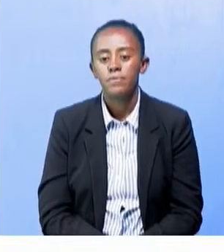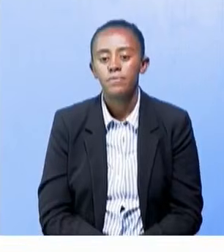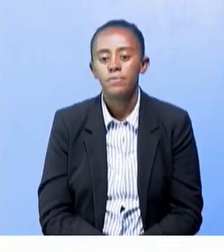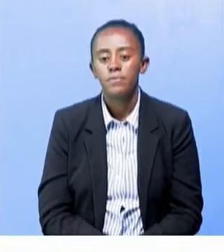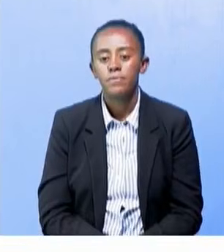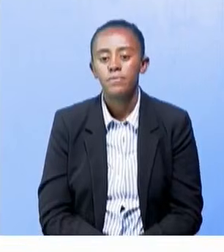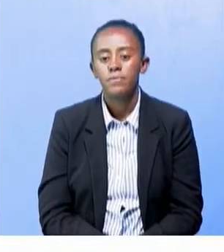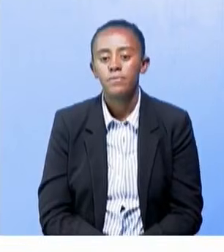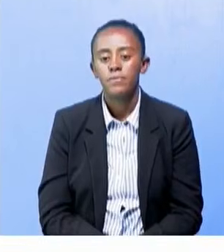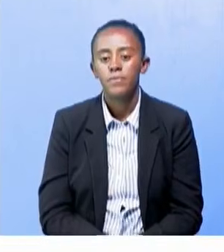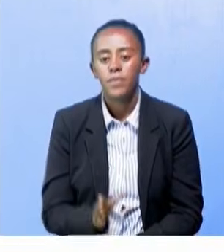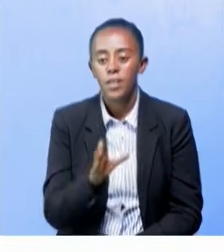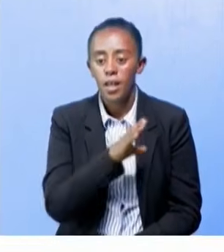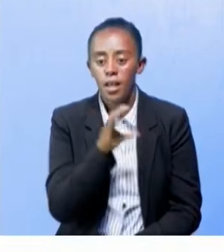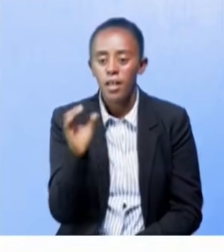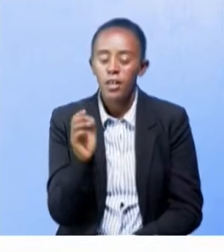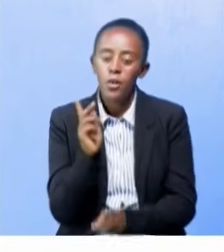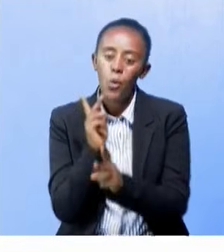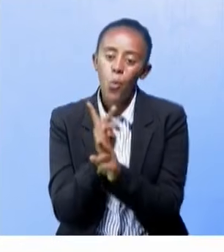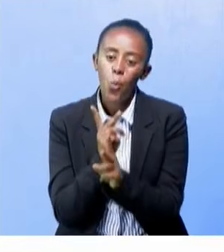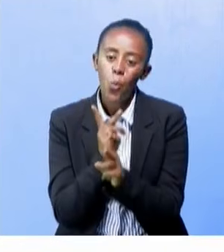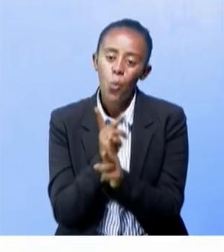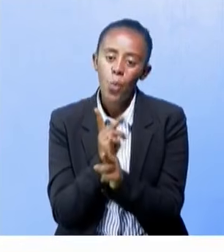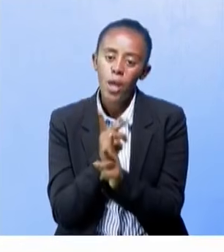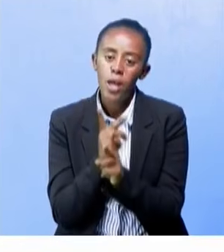and waits